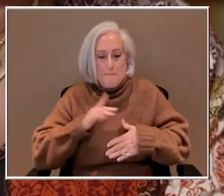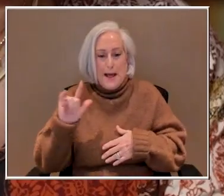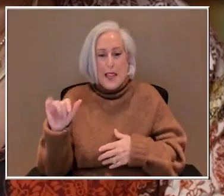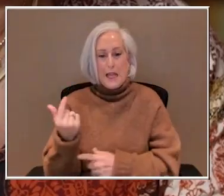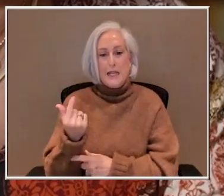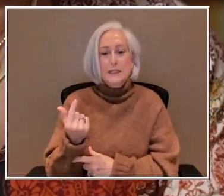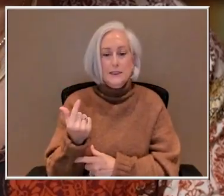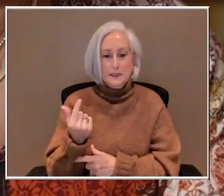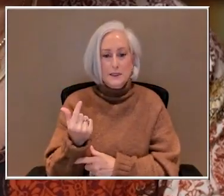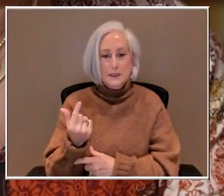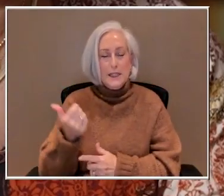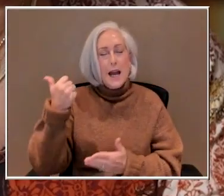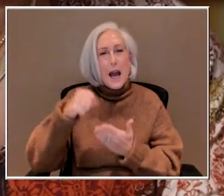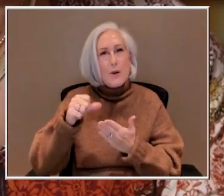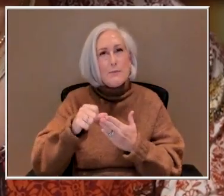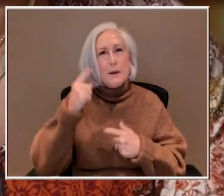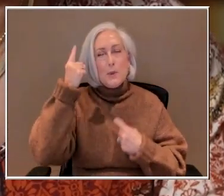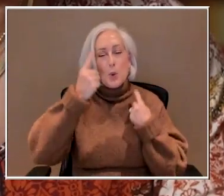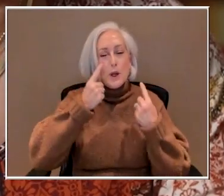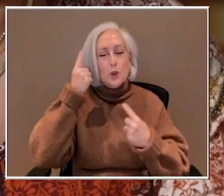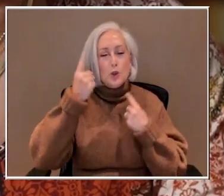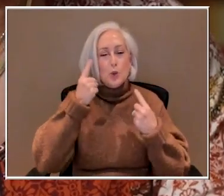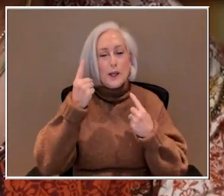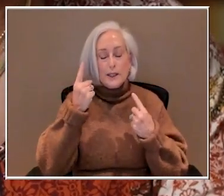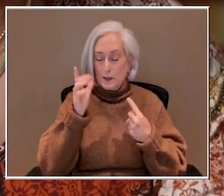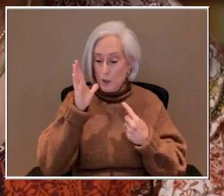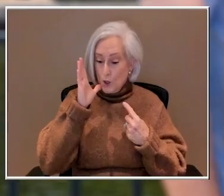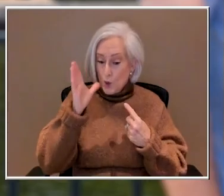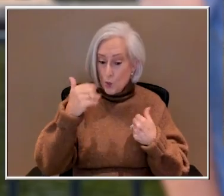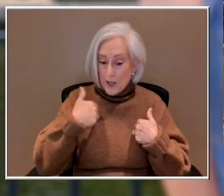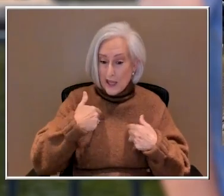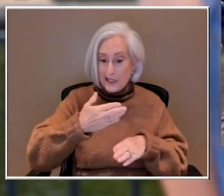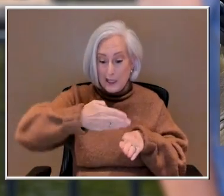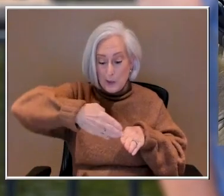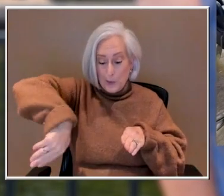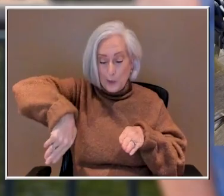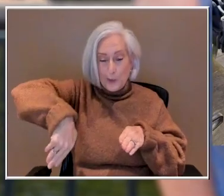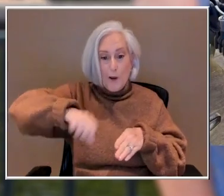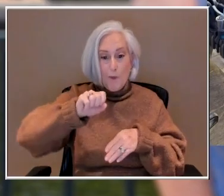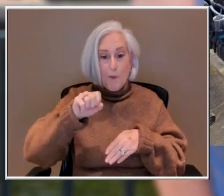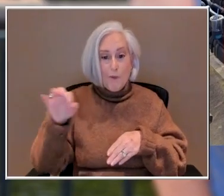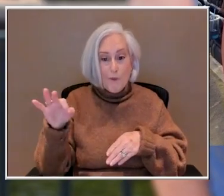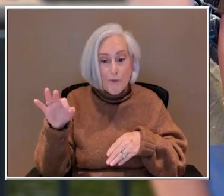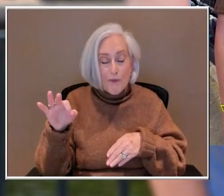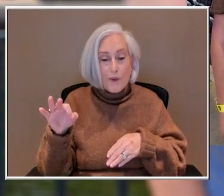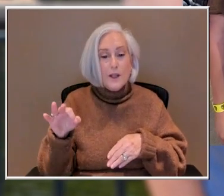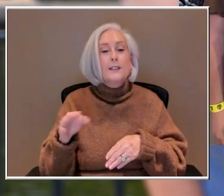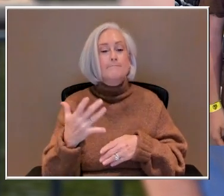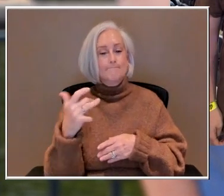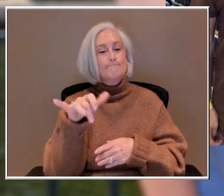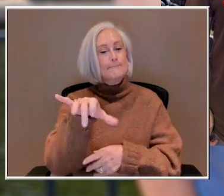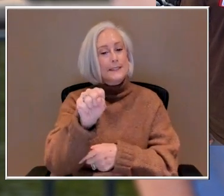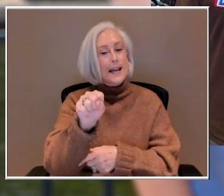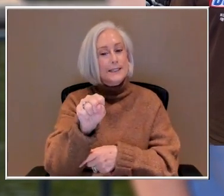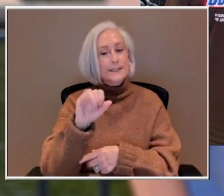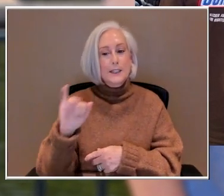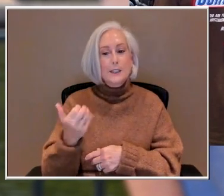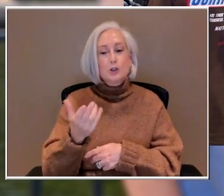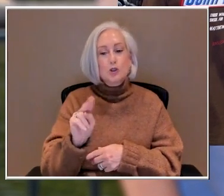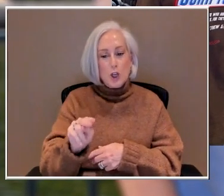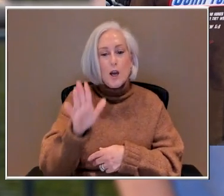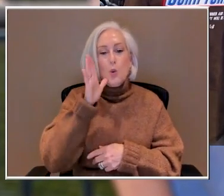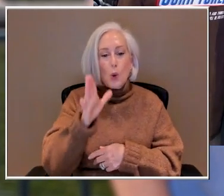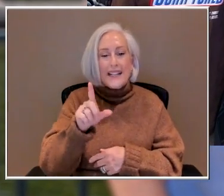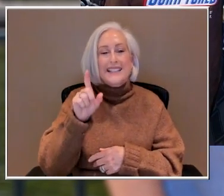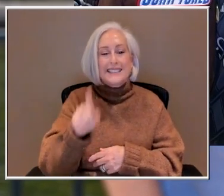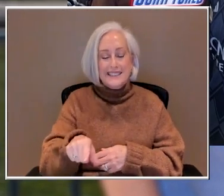sitting there wondering, like, am I going to have my leg amputated? The answer was yes. John would need an amputation